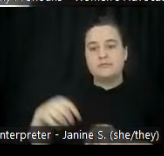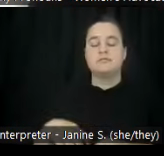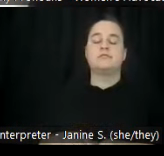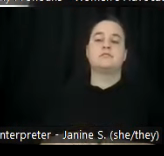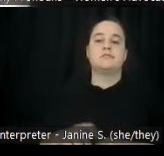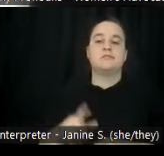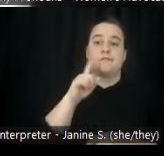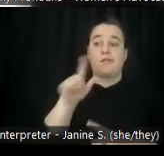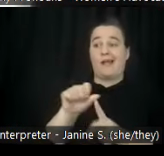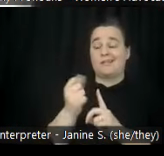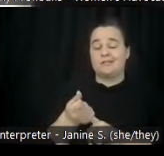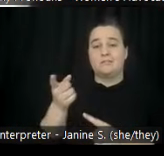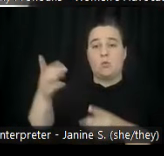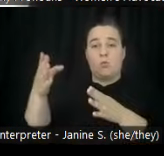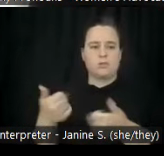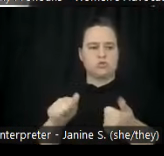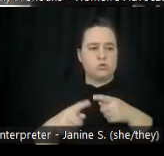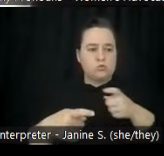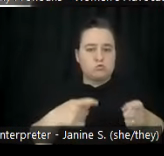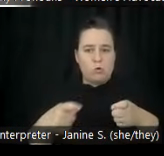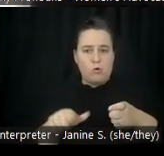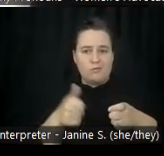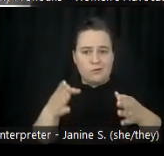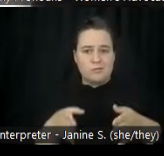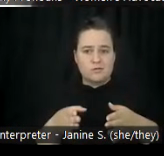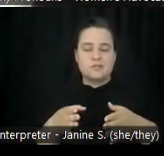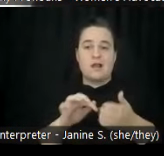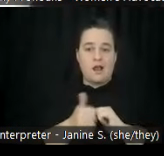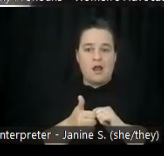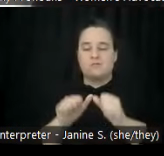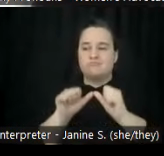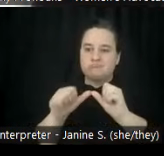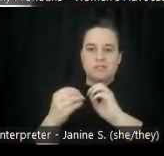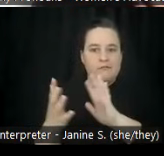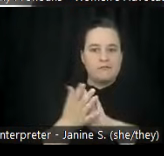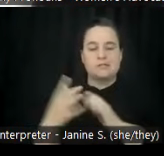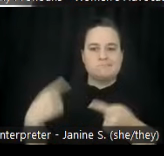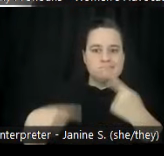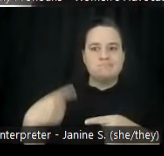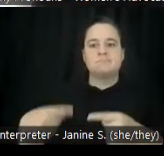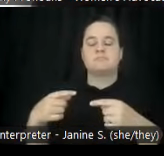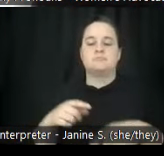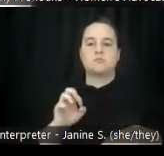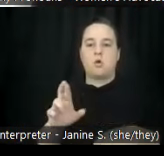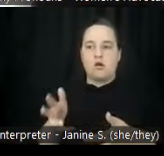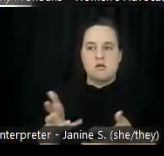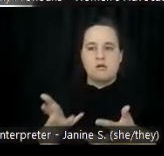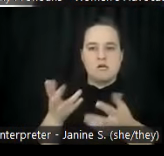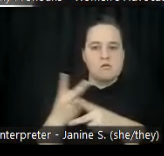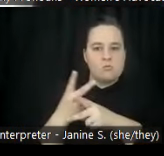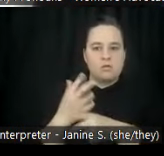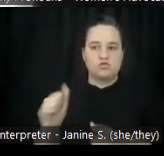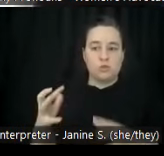So in that case, one person might be trying to exert control by continuing a conflict or promoting a conflict and trying to win